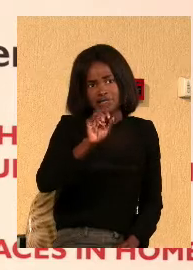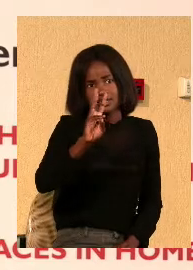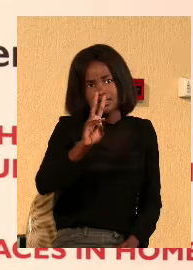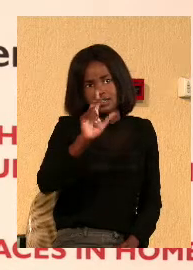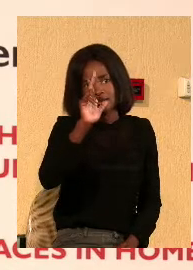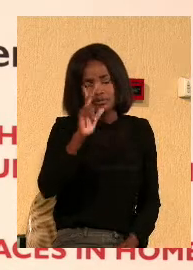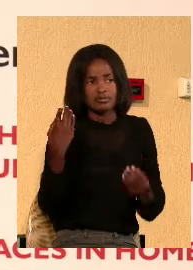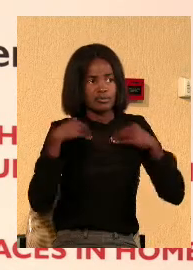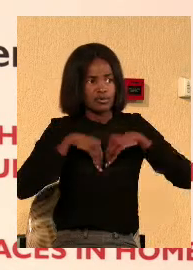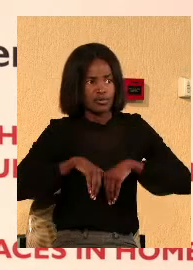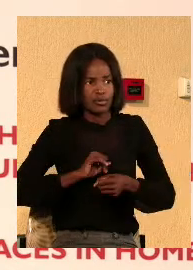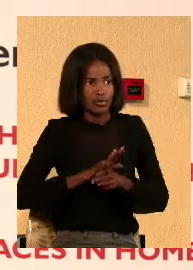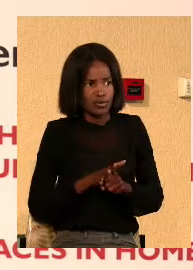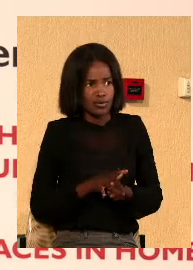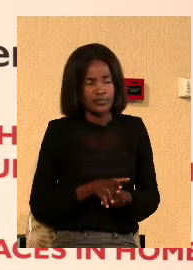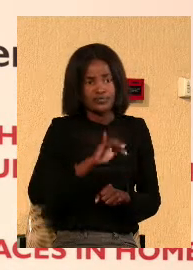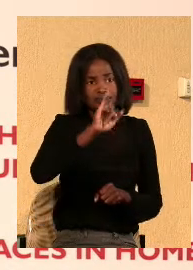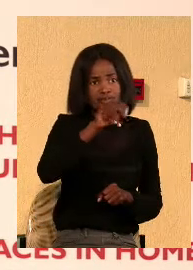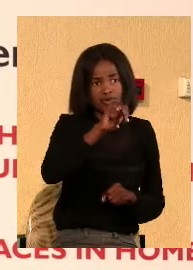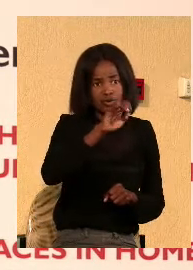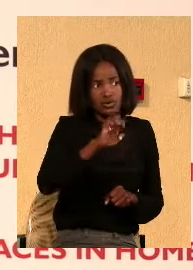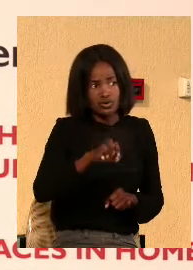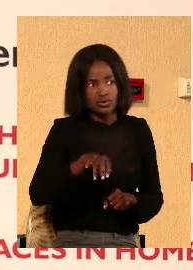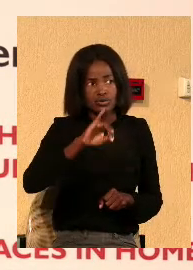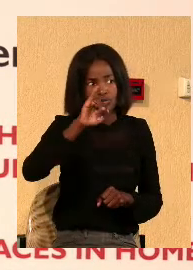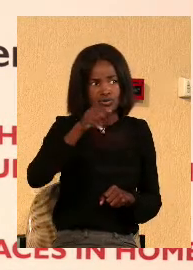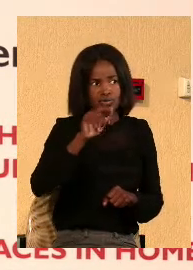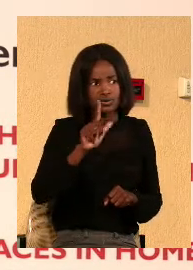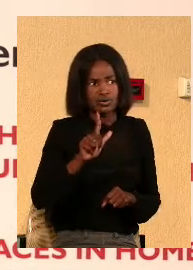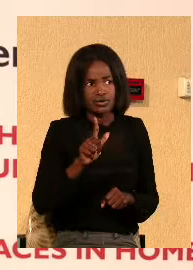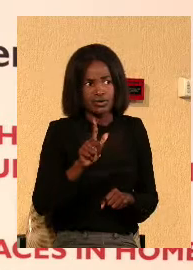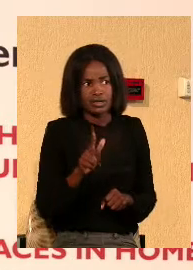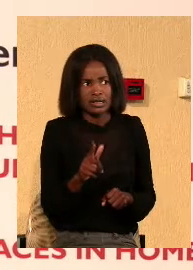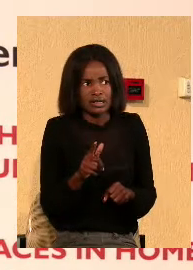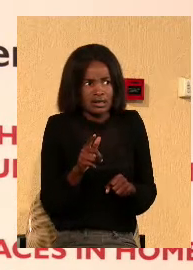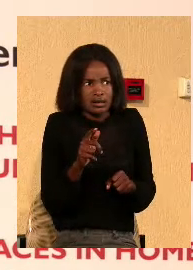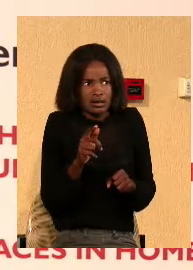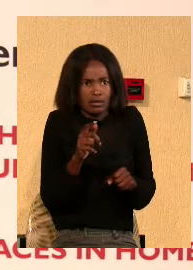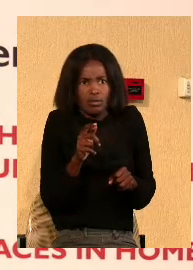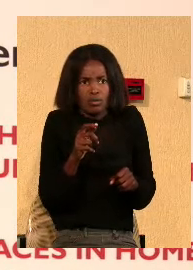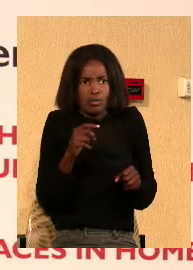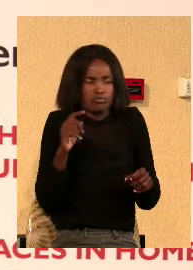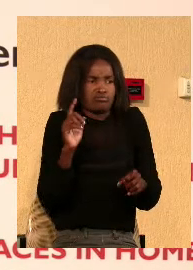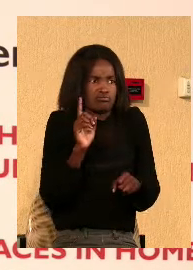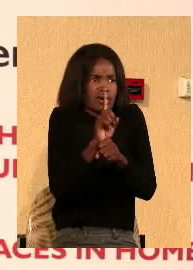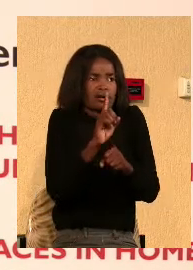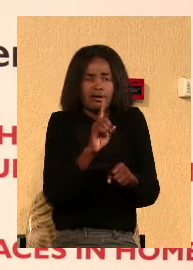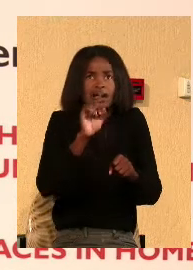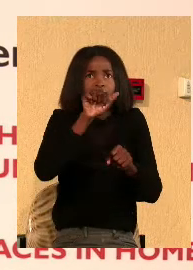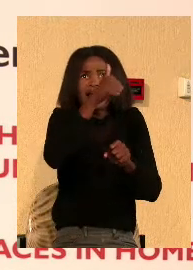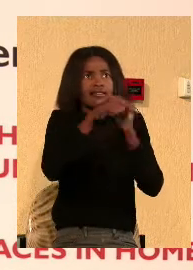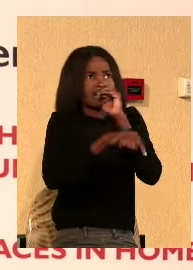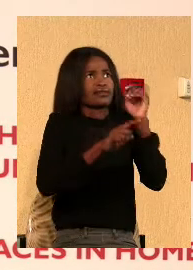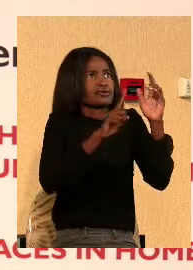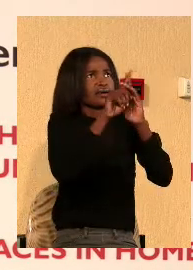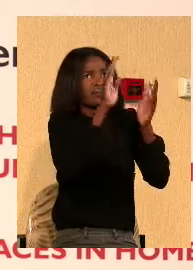then we go down to June, July, not picking up others. That will be a very, very pleasant and unusual surprise. Something